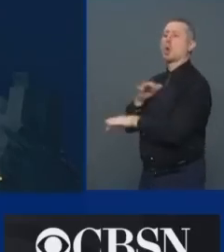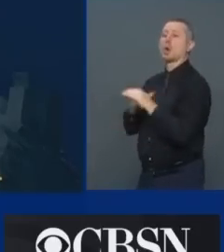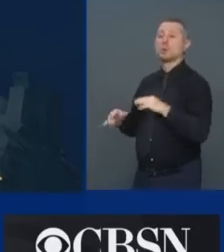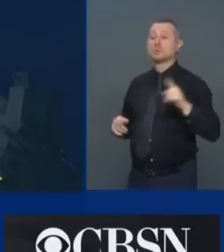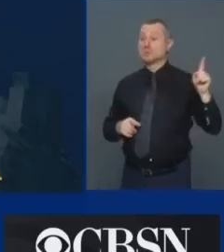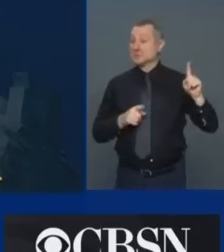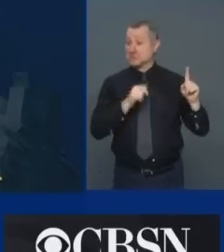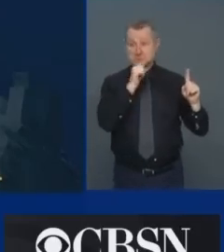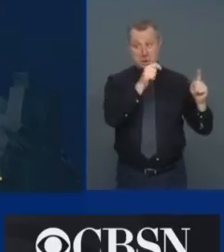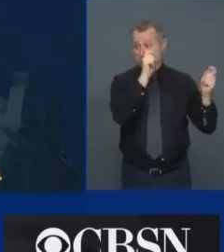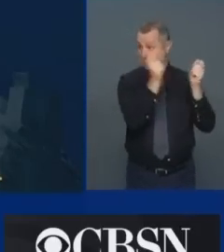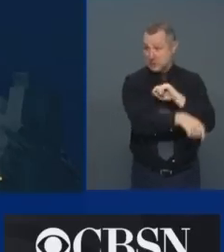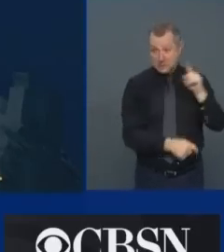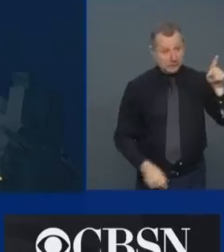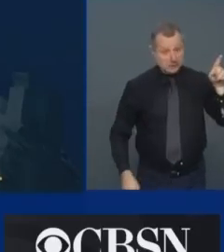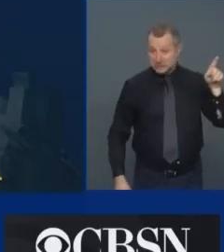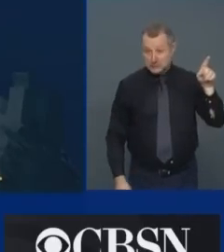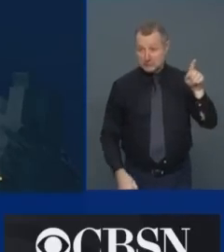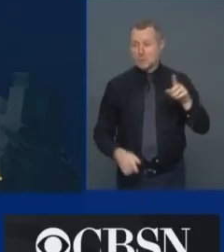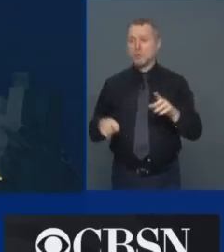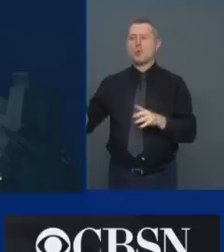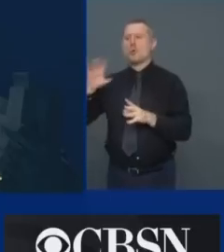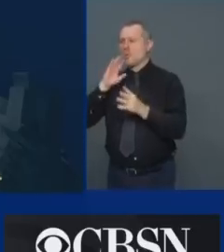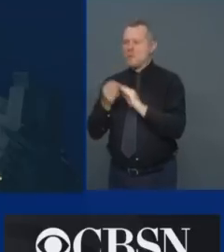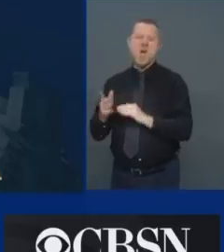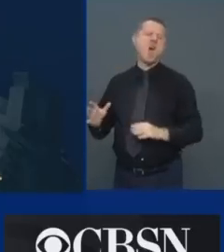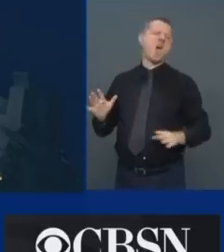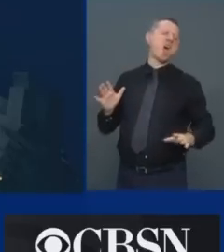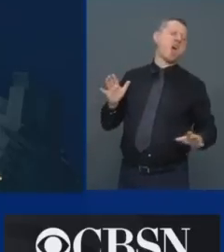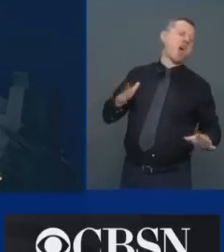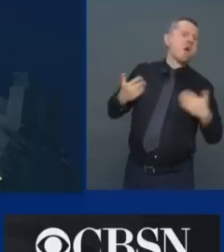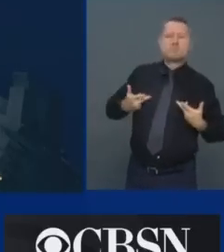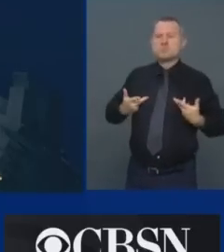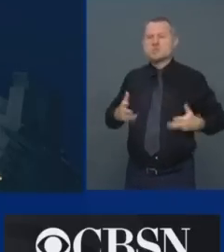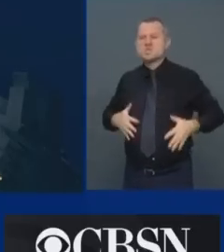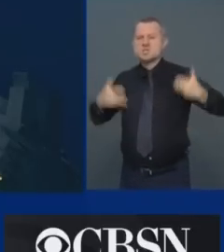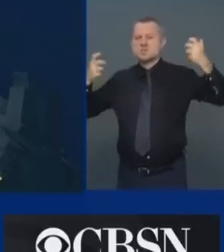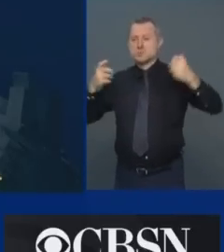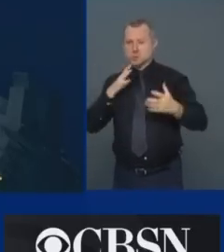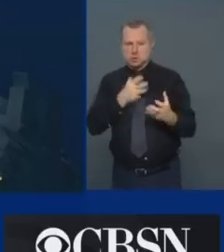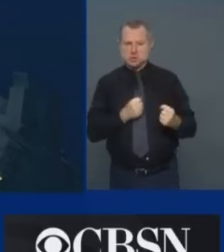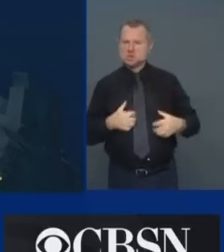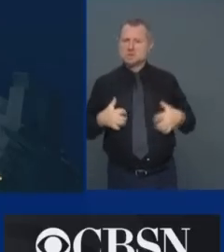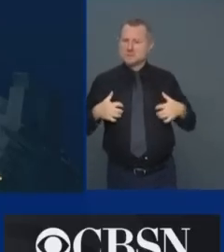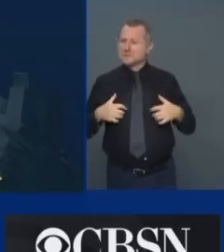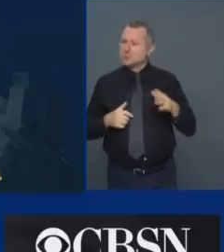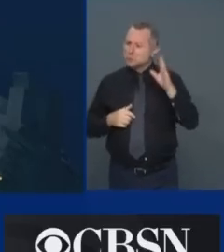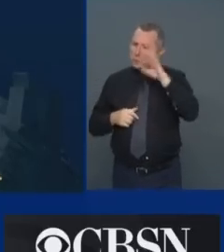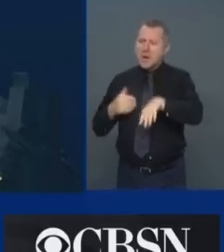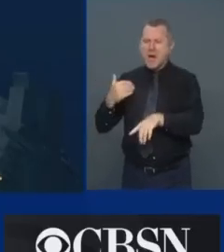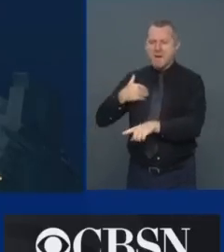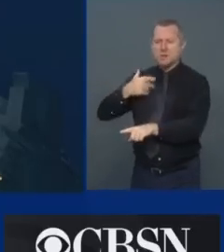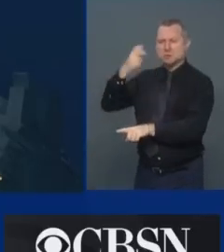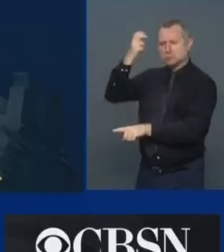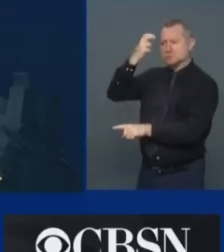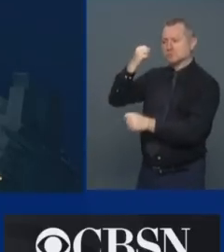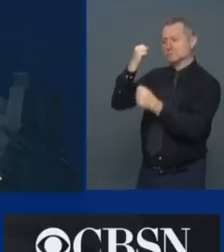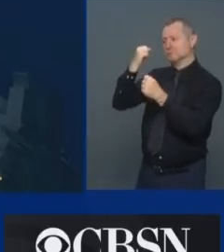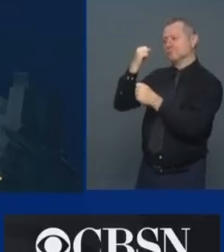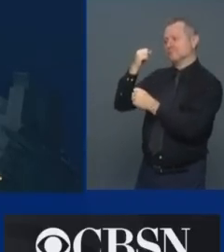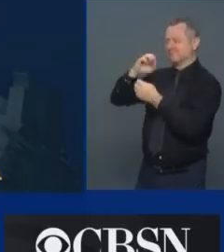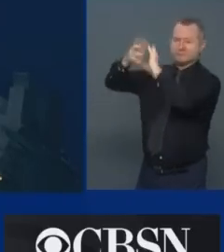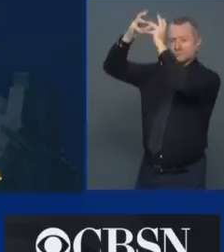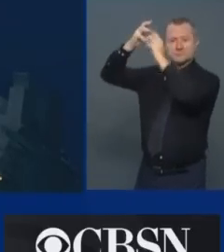upset and more tense. There's a productive point in protest, which